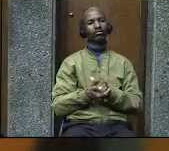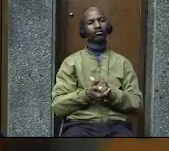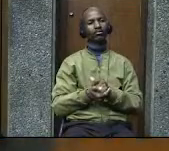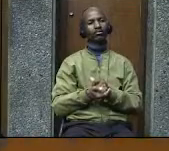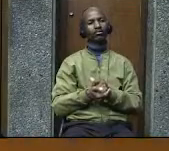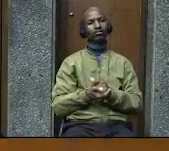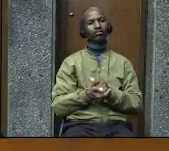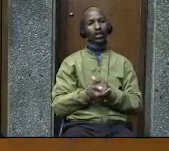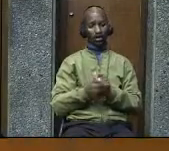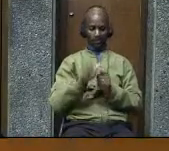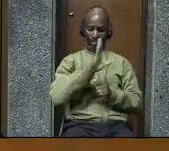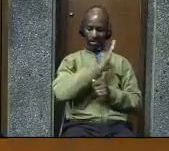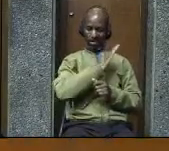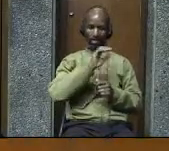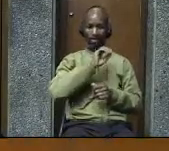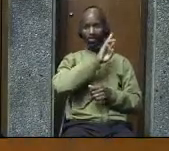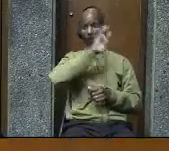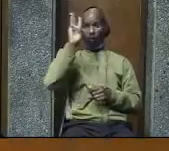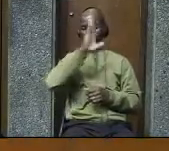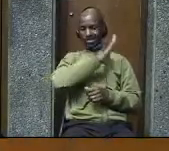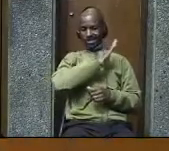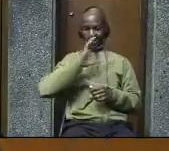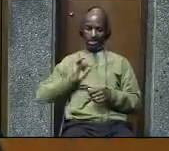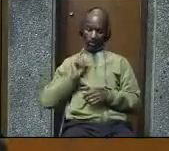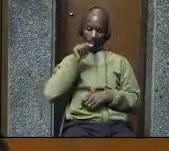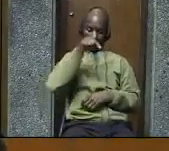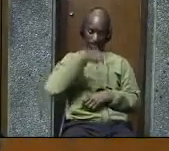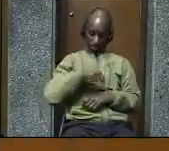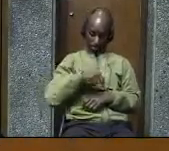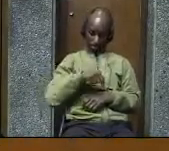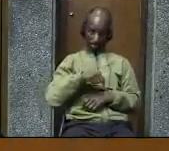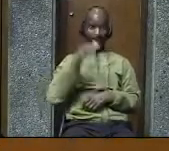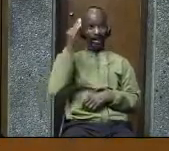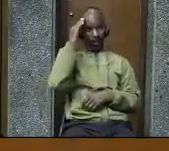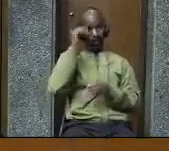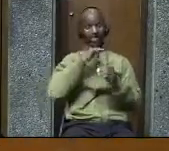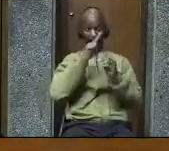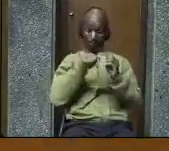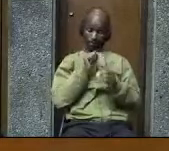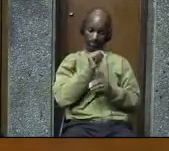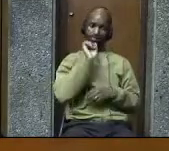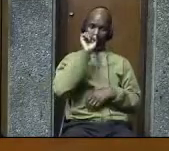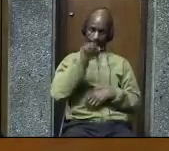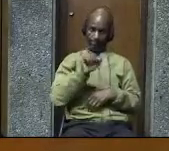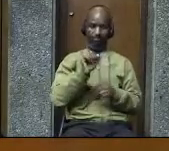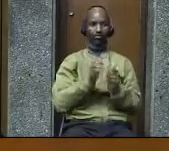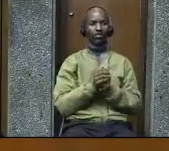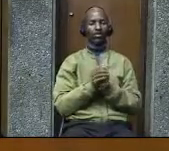the counselor, the ward counselor of this one here. She knows about it.